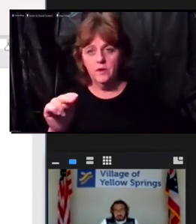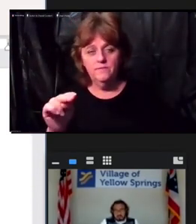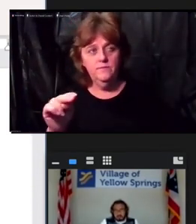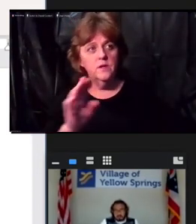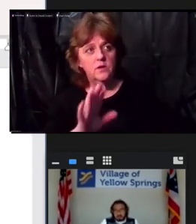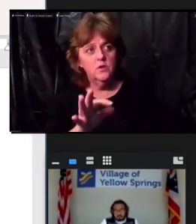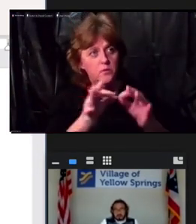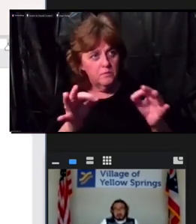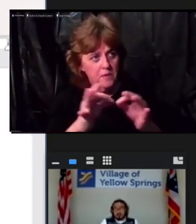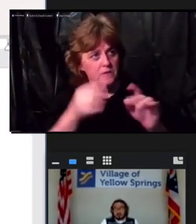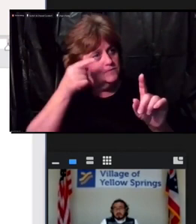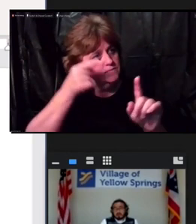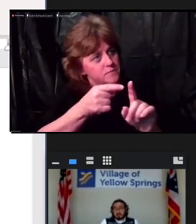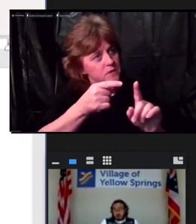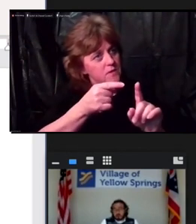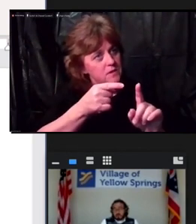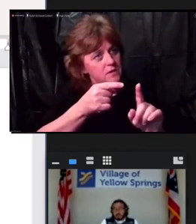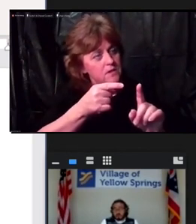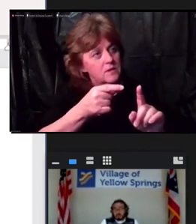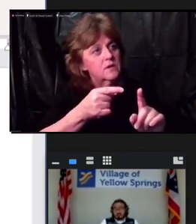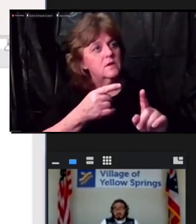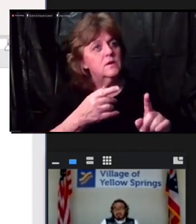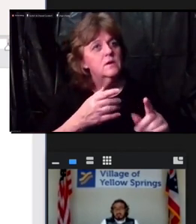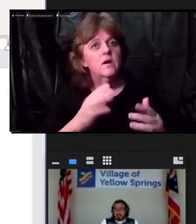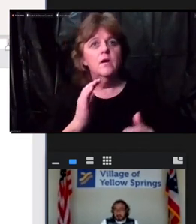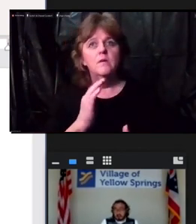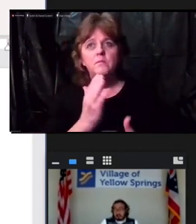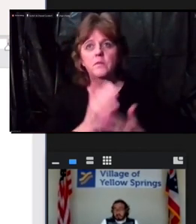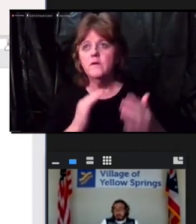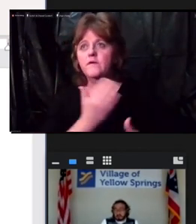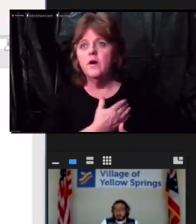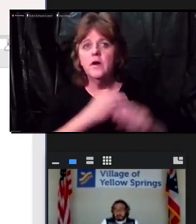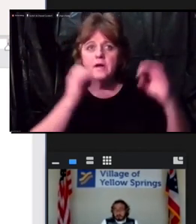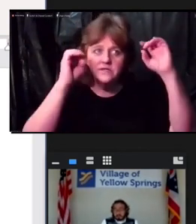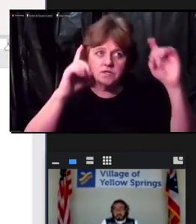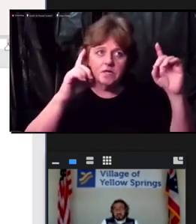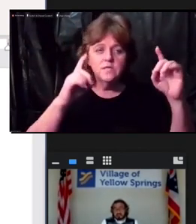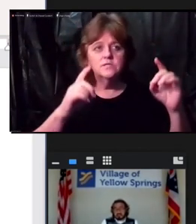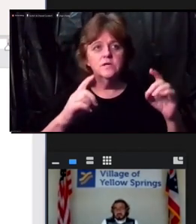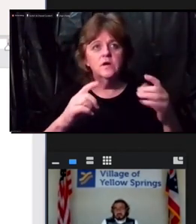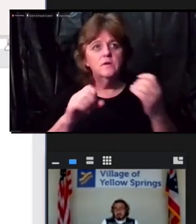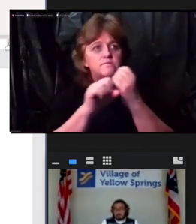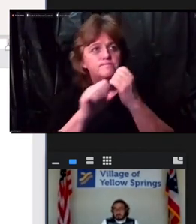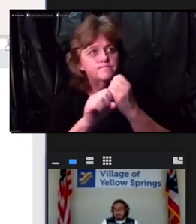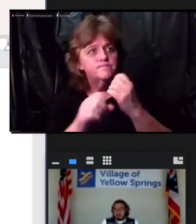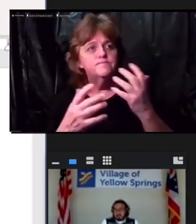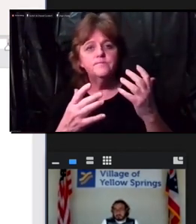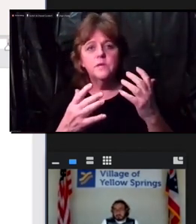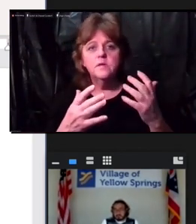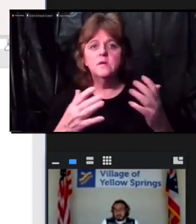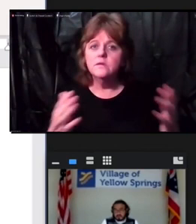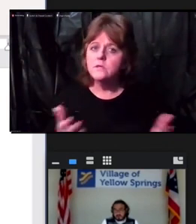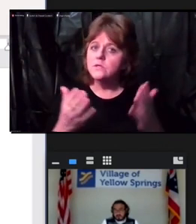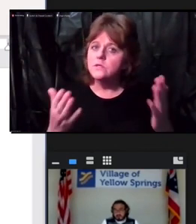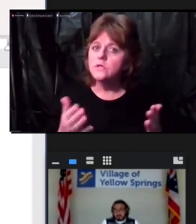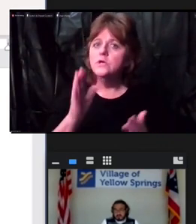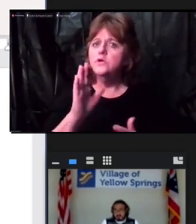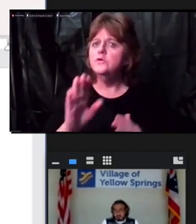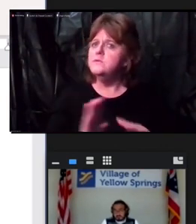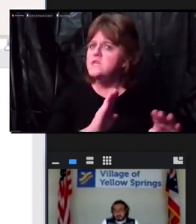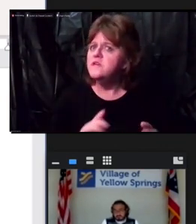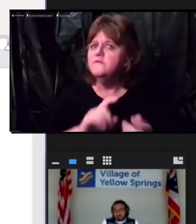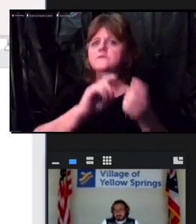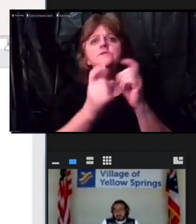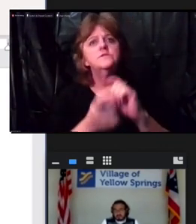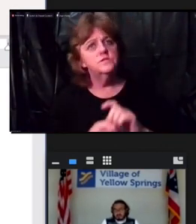your message is on point, that part of our education campaign or marketing campaign has been to change the behavior